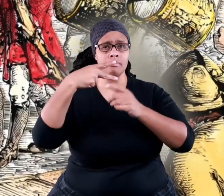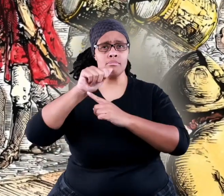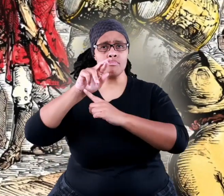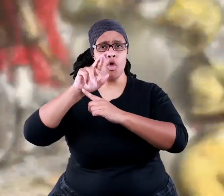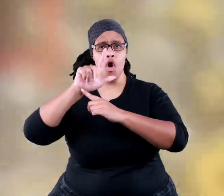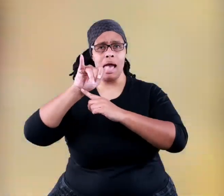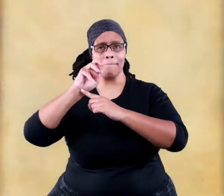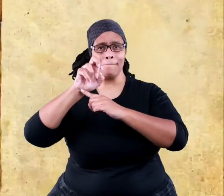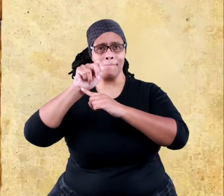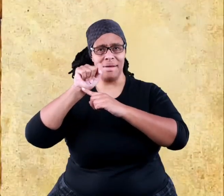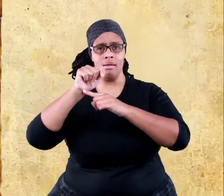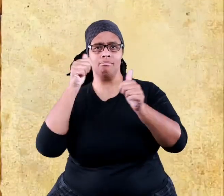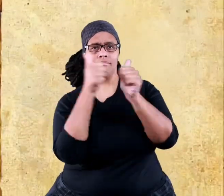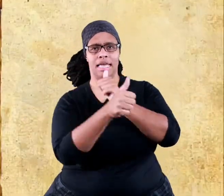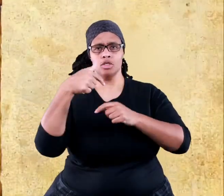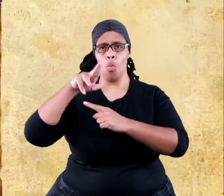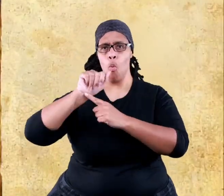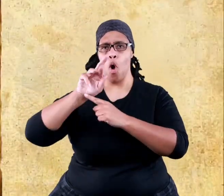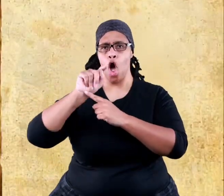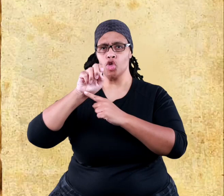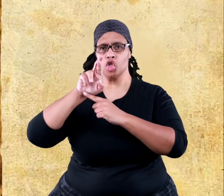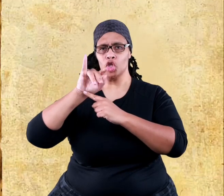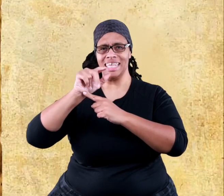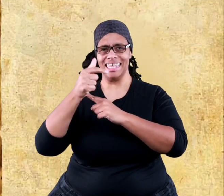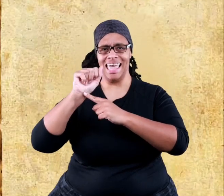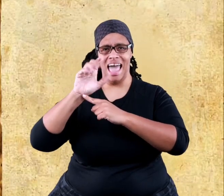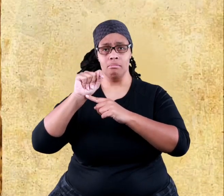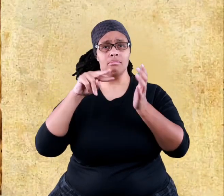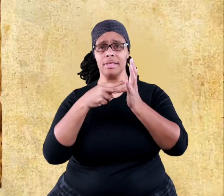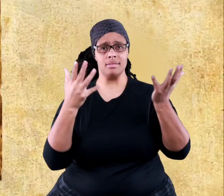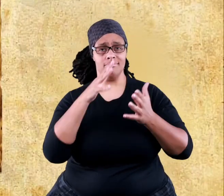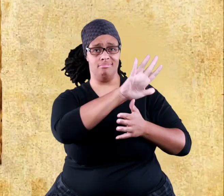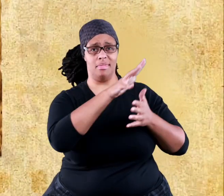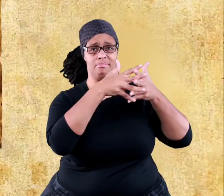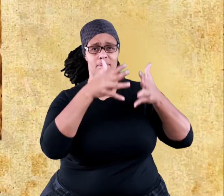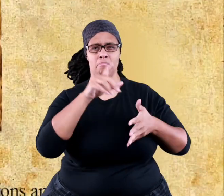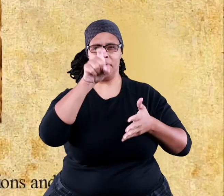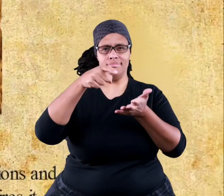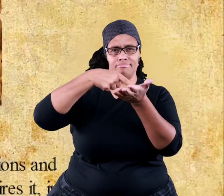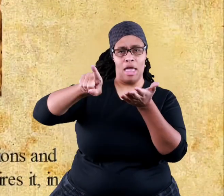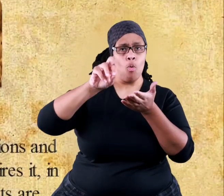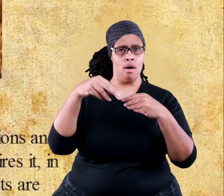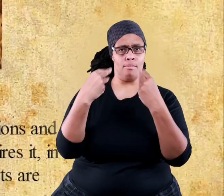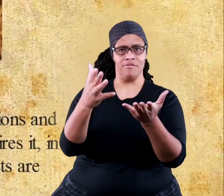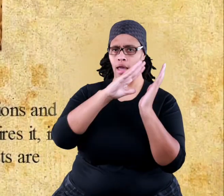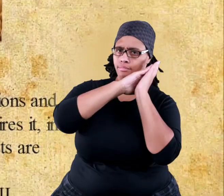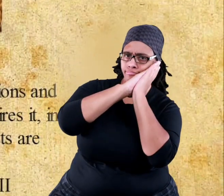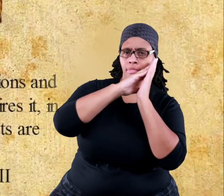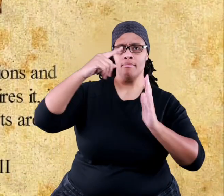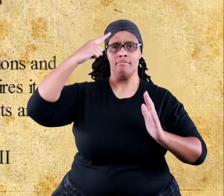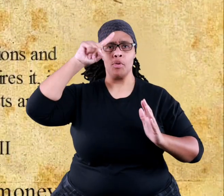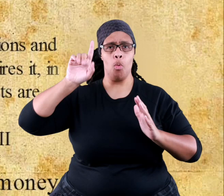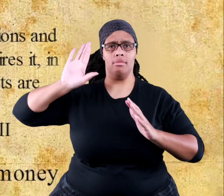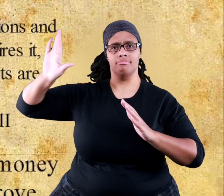For example, Parliament passed the Quartering Act, which stated that the Americans needed to either pay